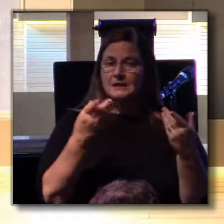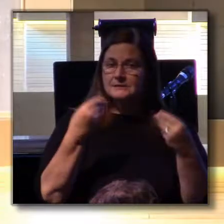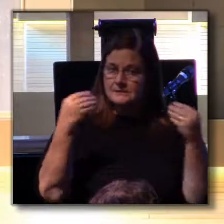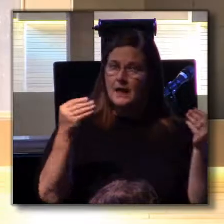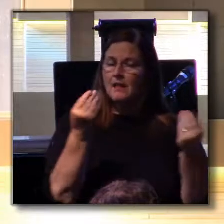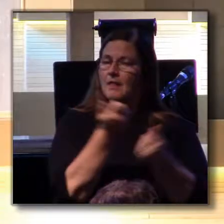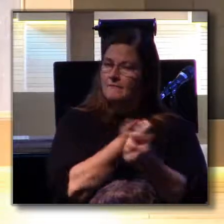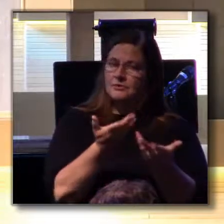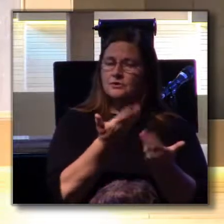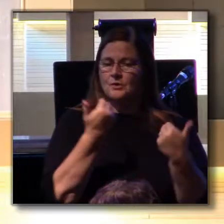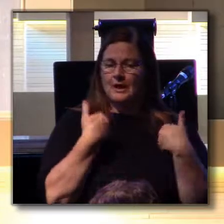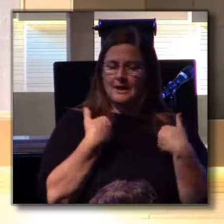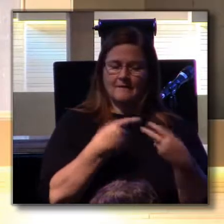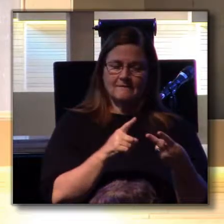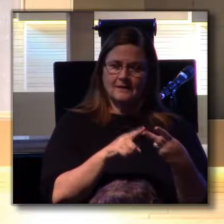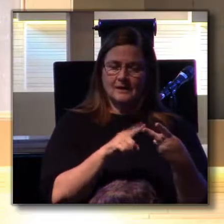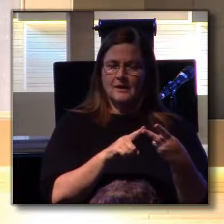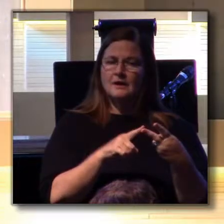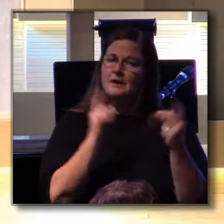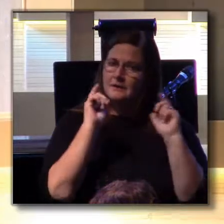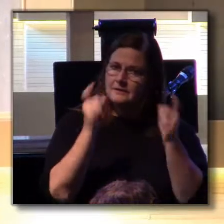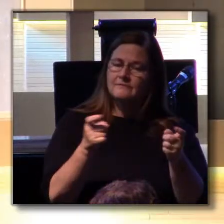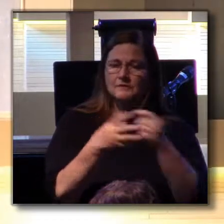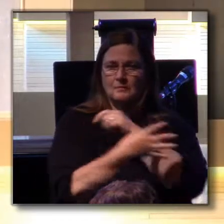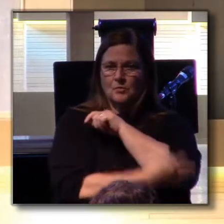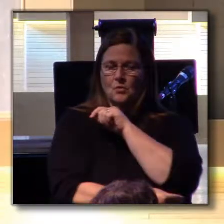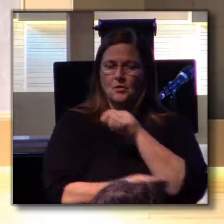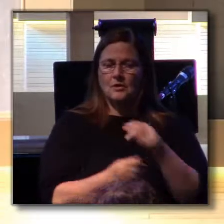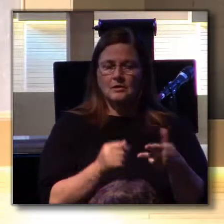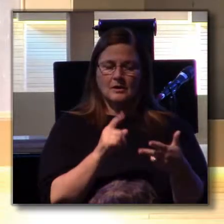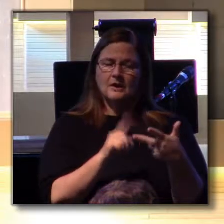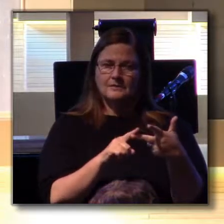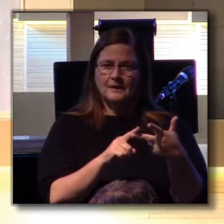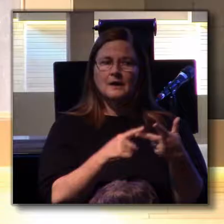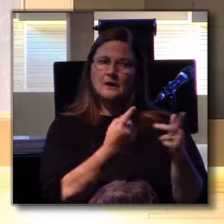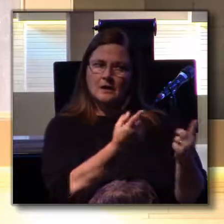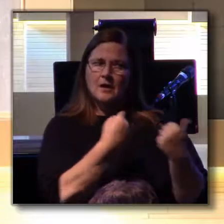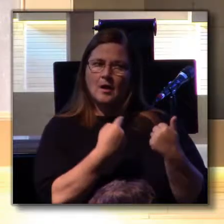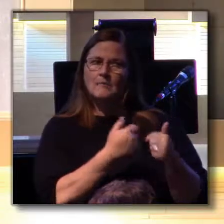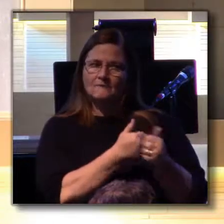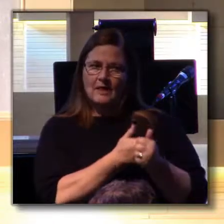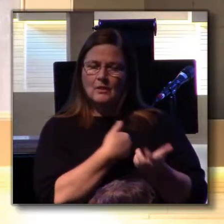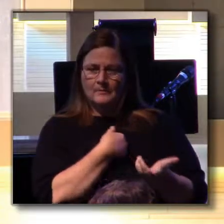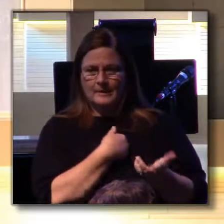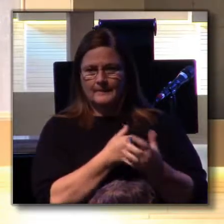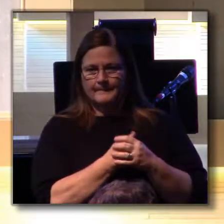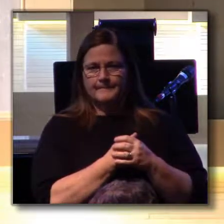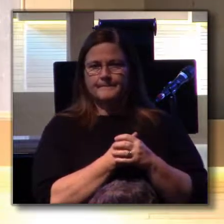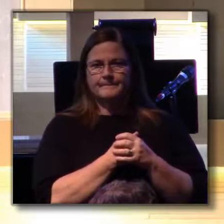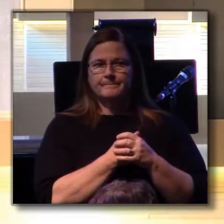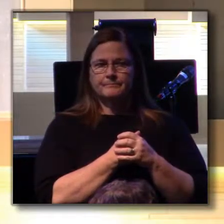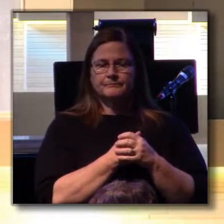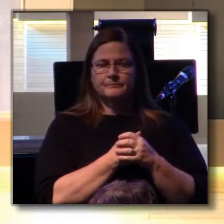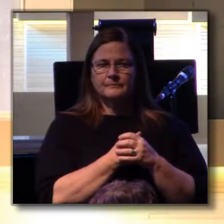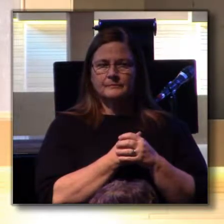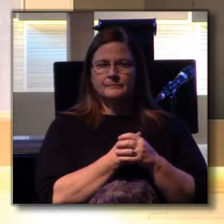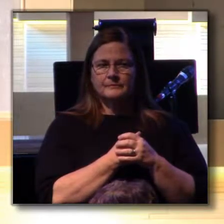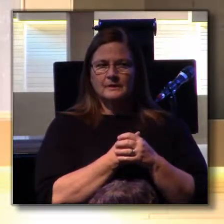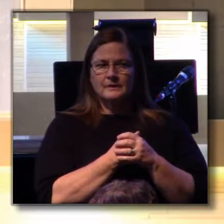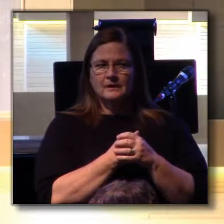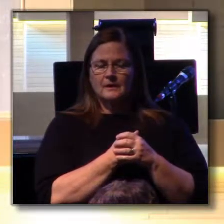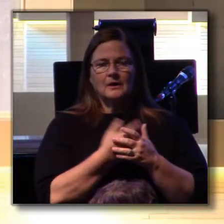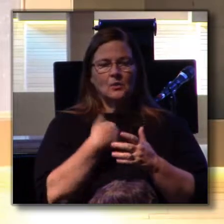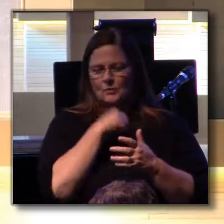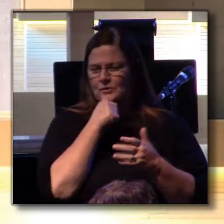to the poor, and you will have treasure in heaven, and come and follow me. And so because of the length of the text, we don't have time